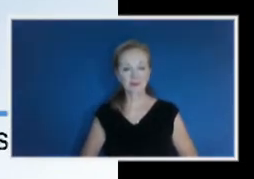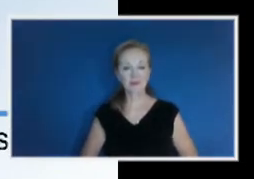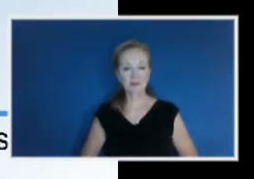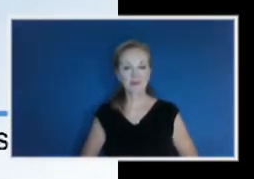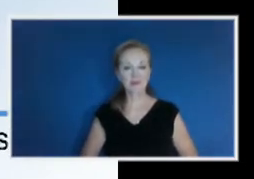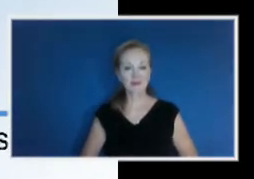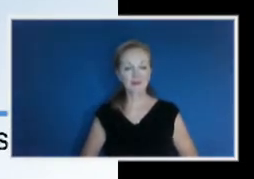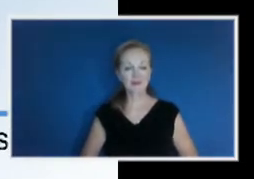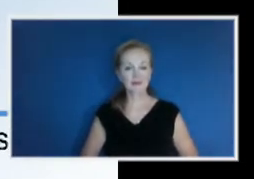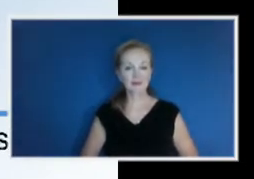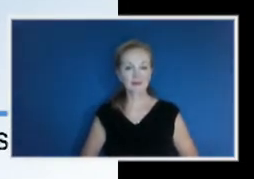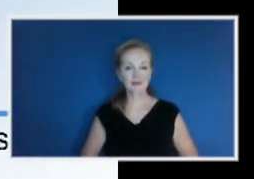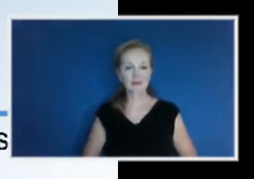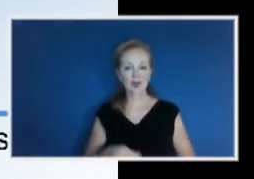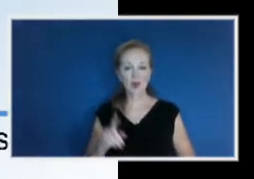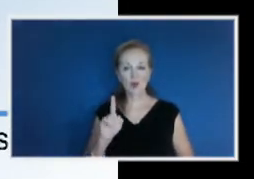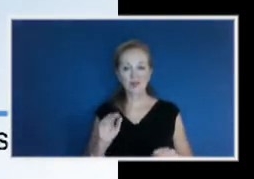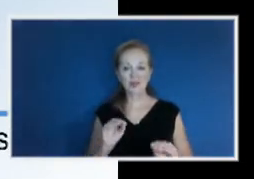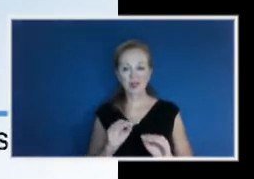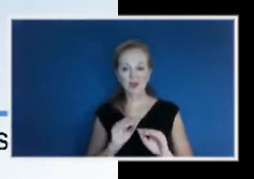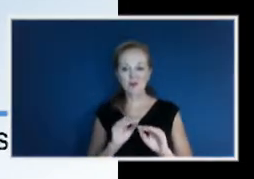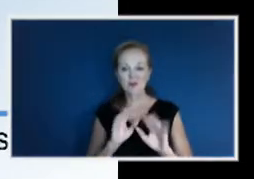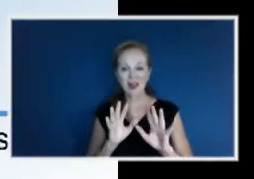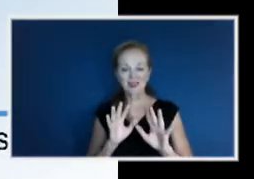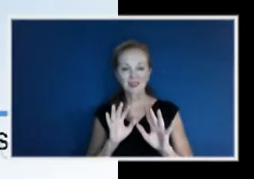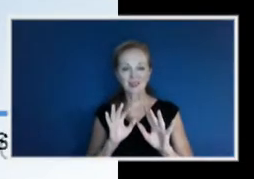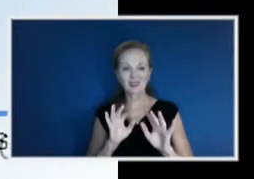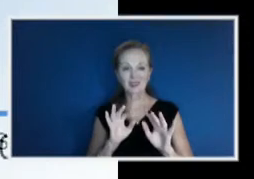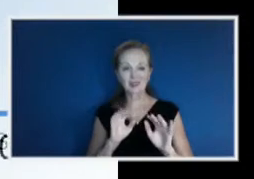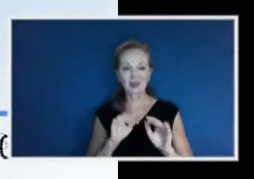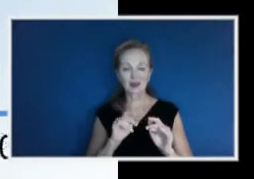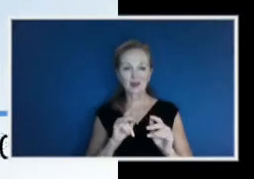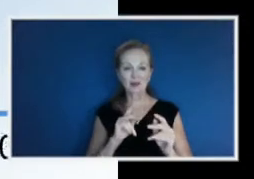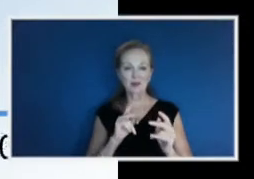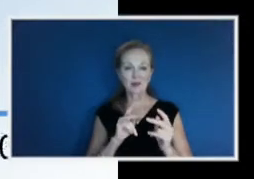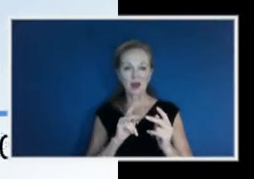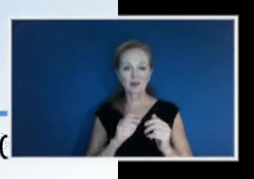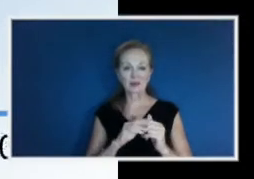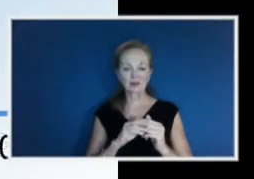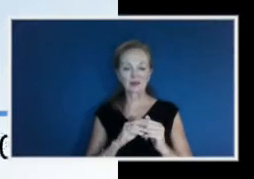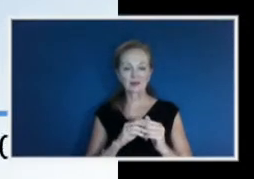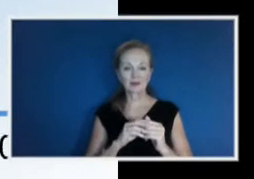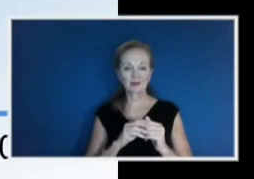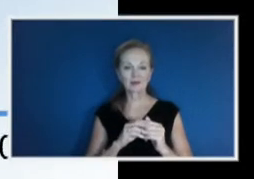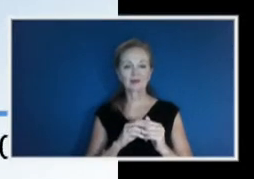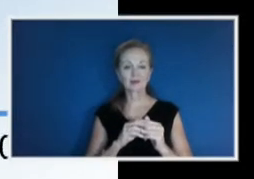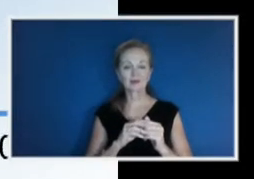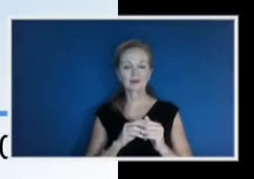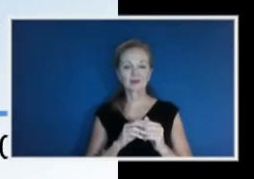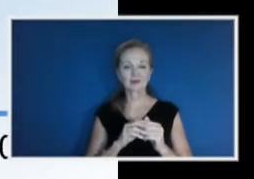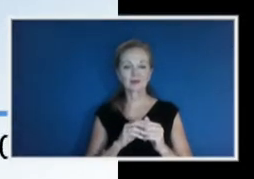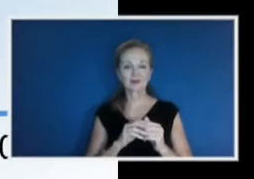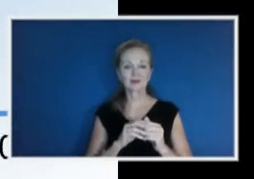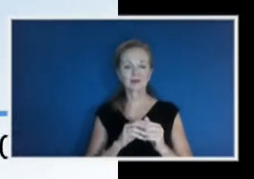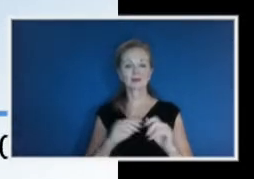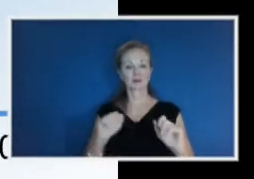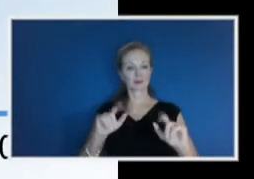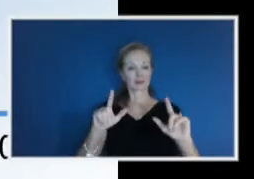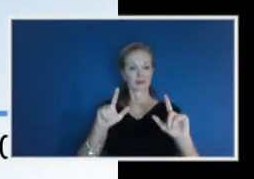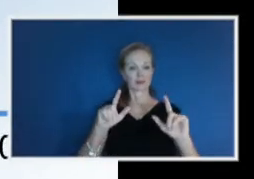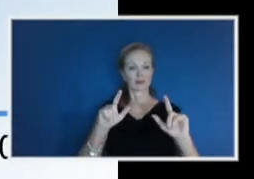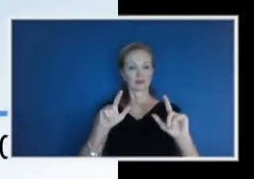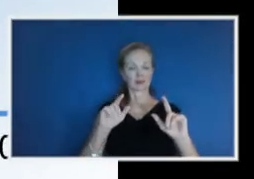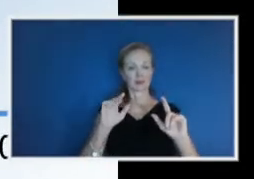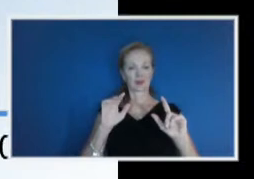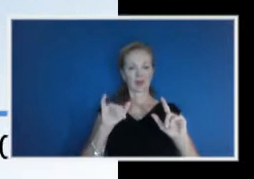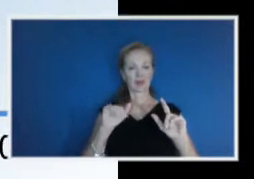Oh, where's the magic sweet spot here? Oh, there we go. Push down or up. Push down or up. All right, that's what